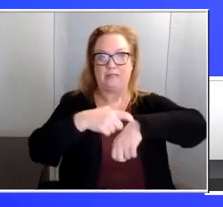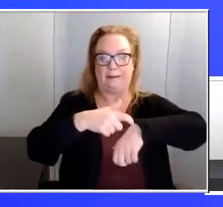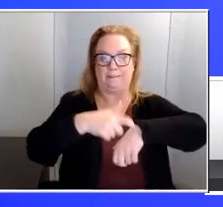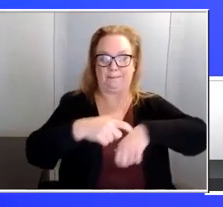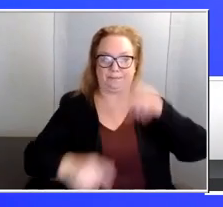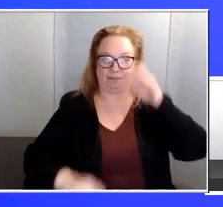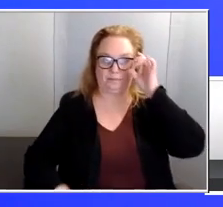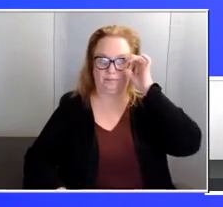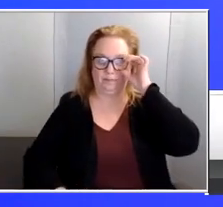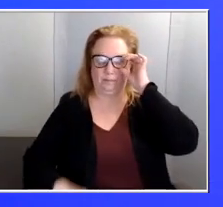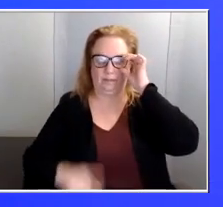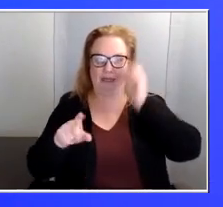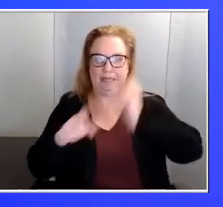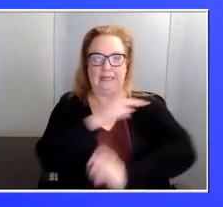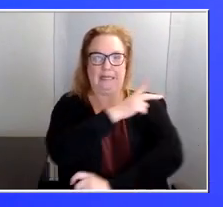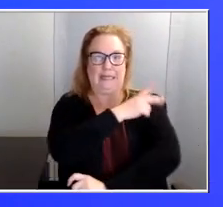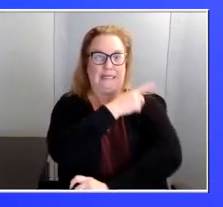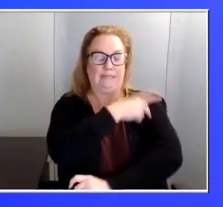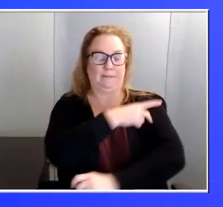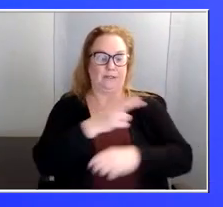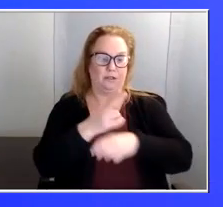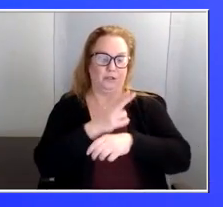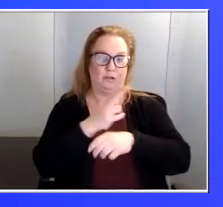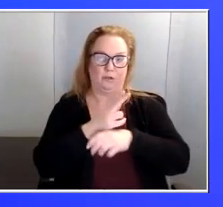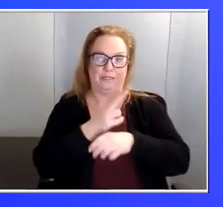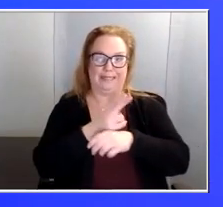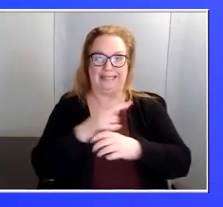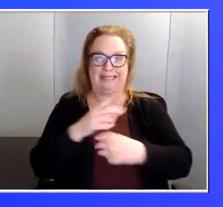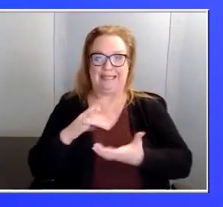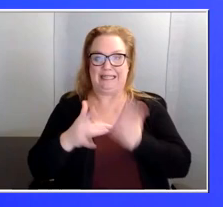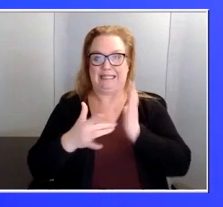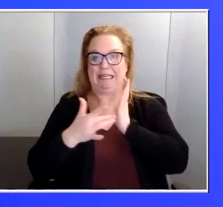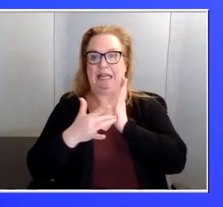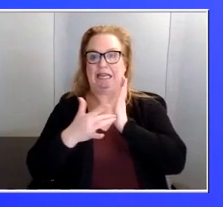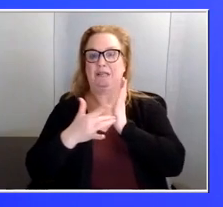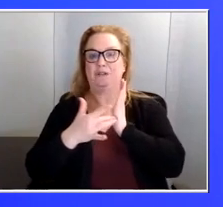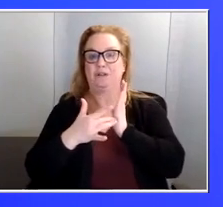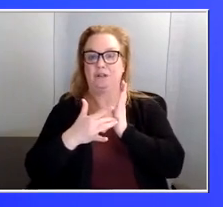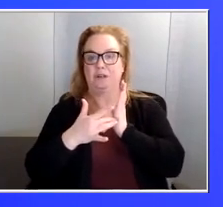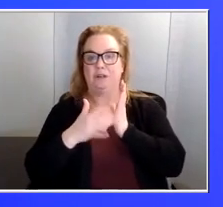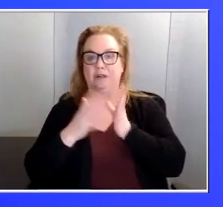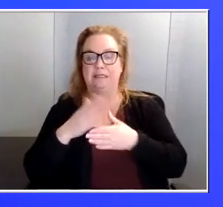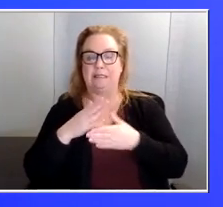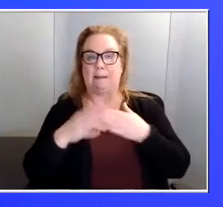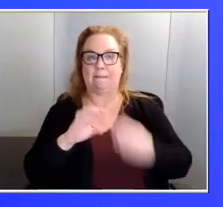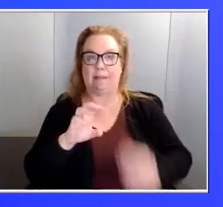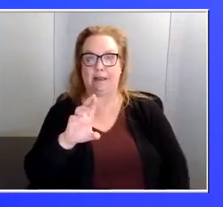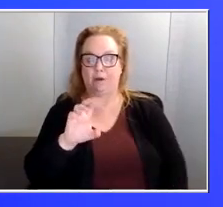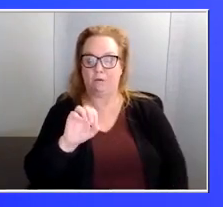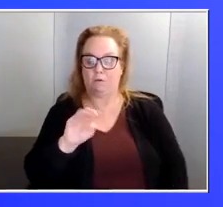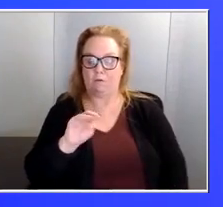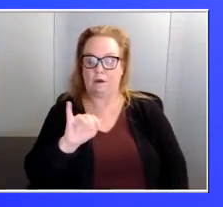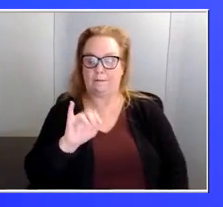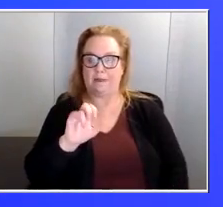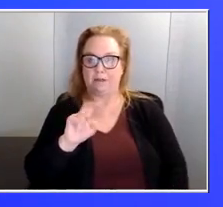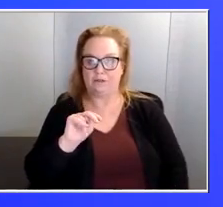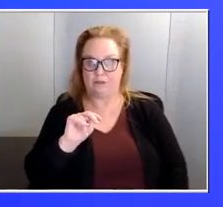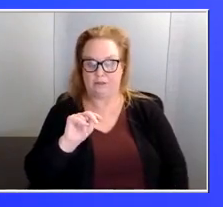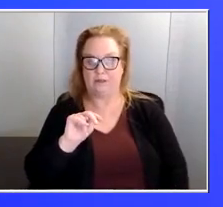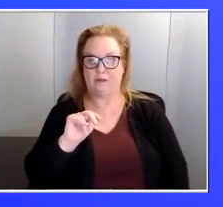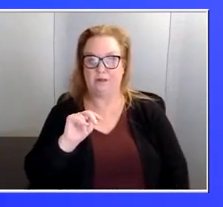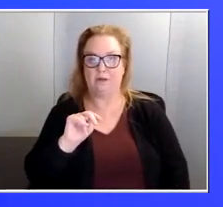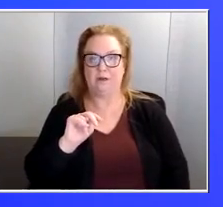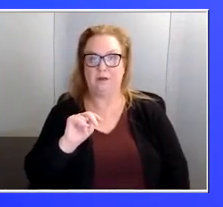Getting these patients using the newer technique of treatment, including the teclistamab, to complete remission in this amount of time with